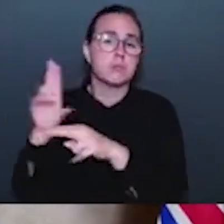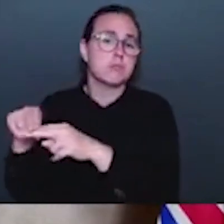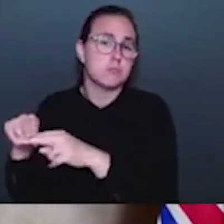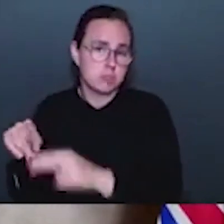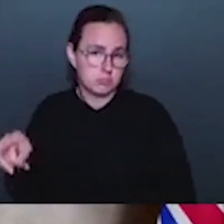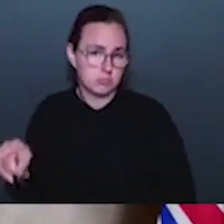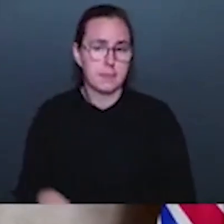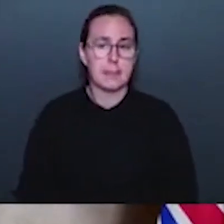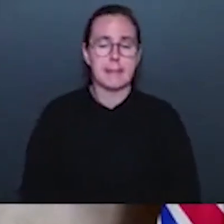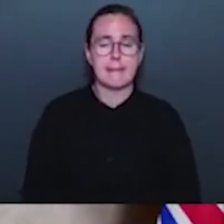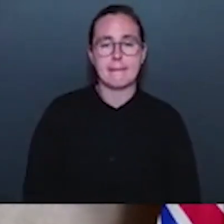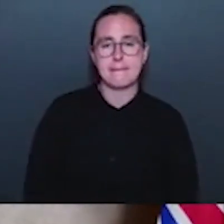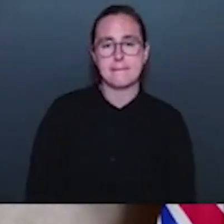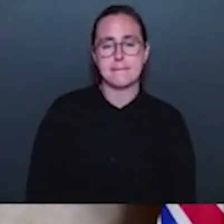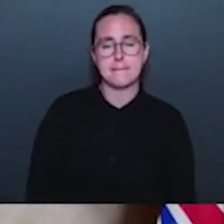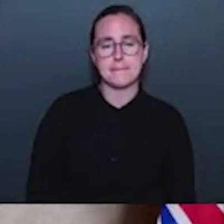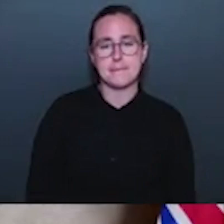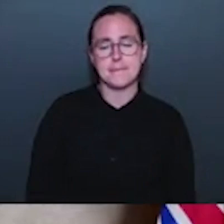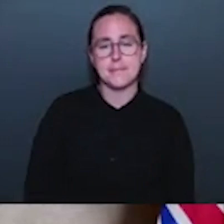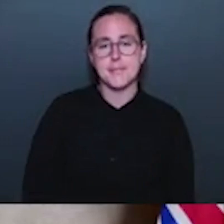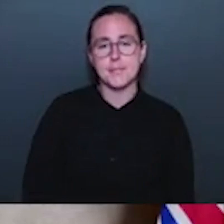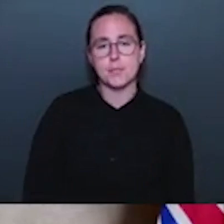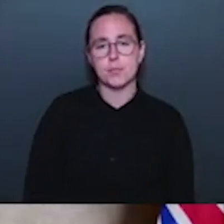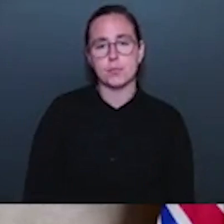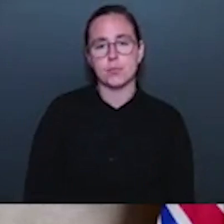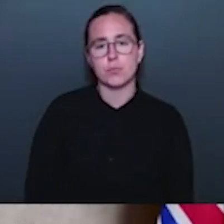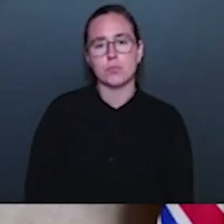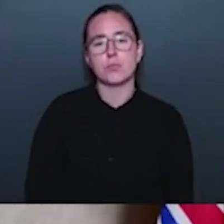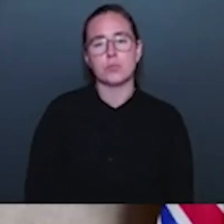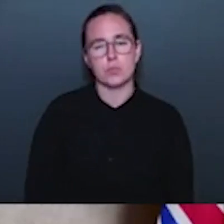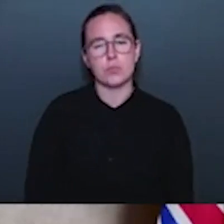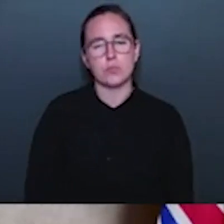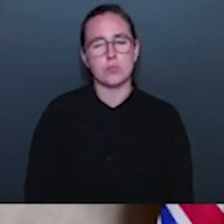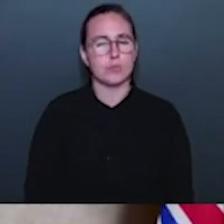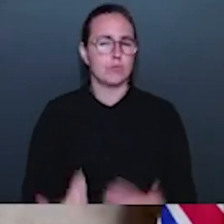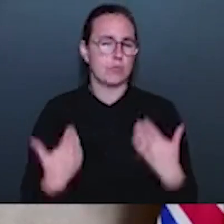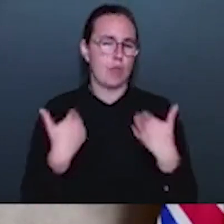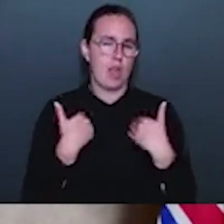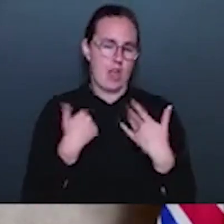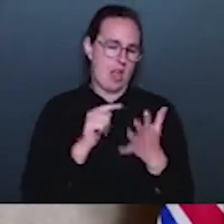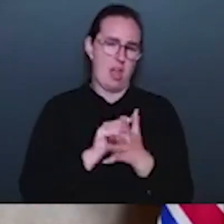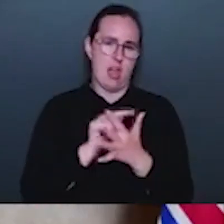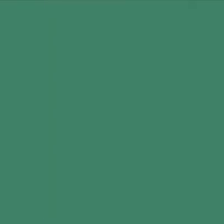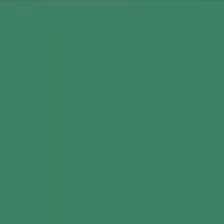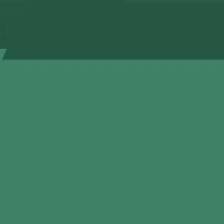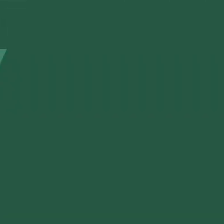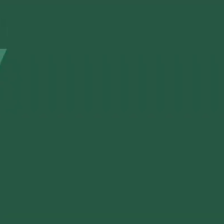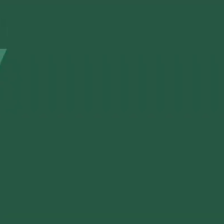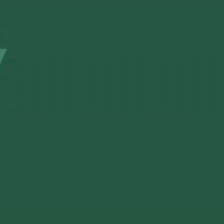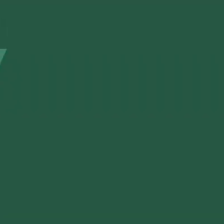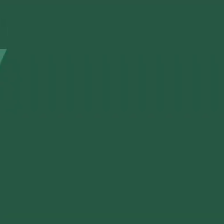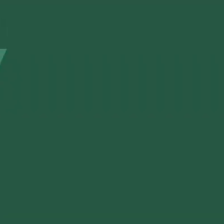in trying to reframe that interaction between police and people who are carrying on the ground.